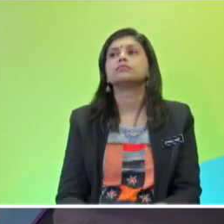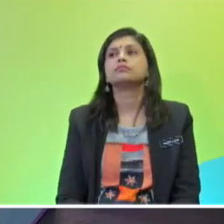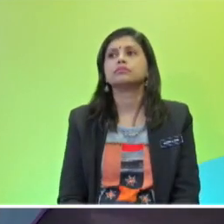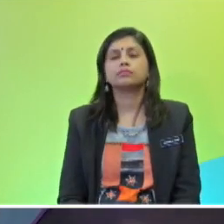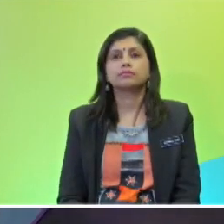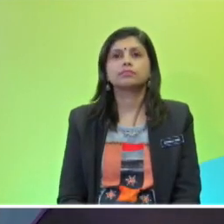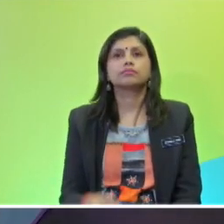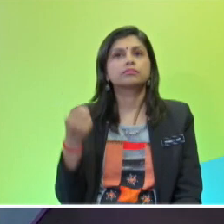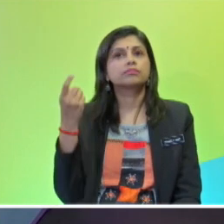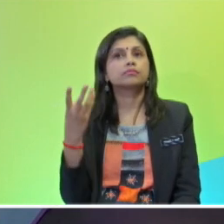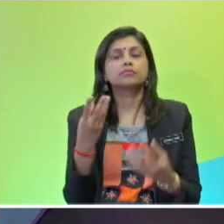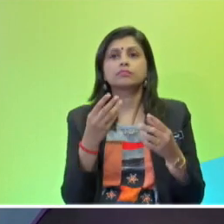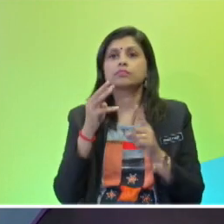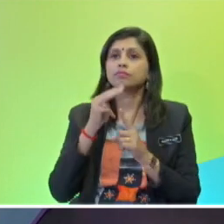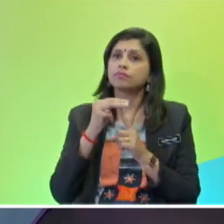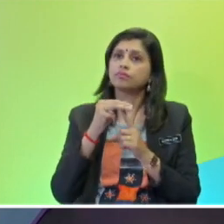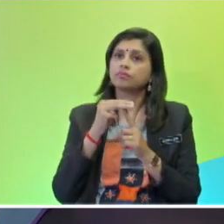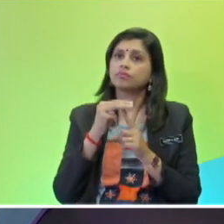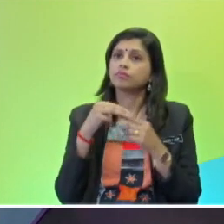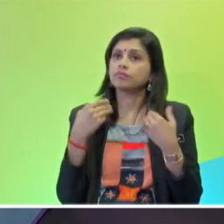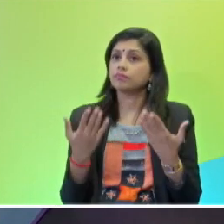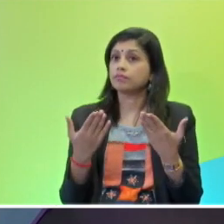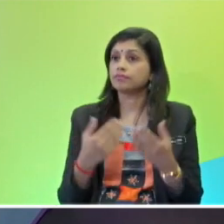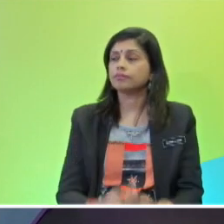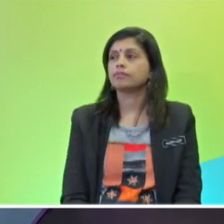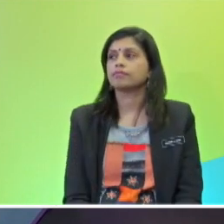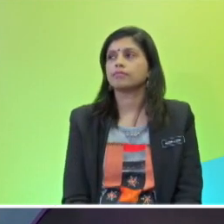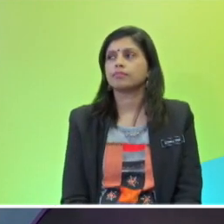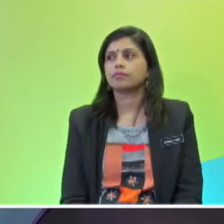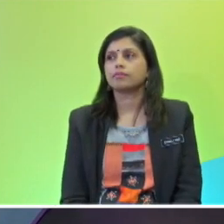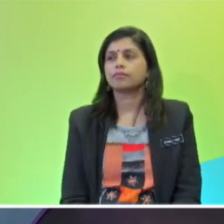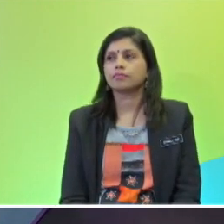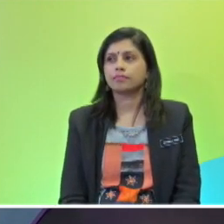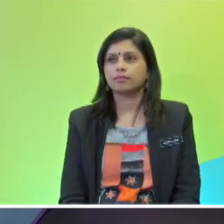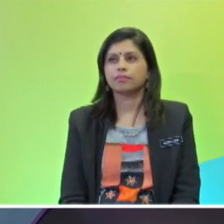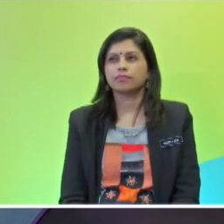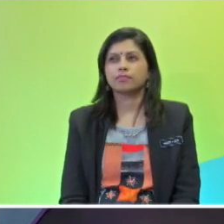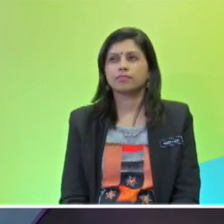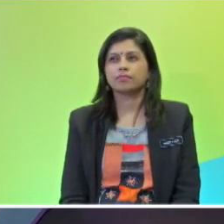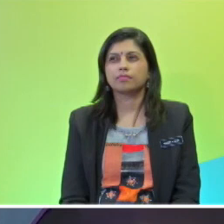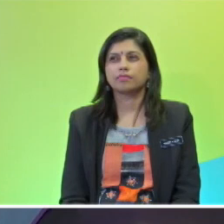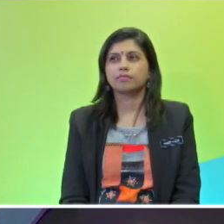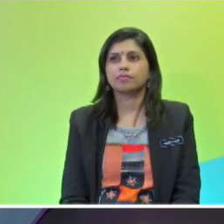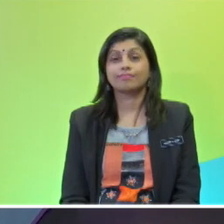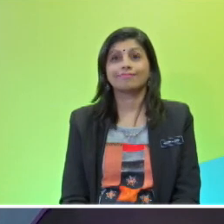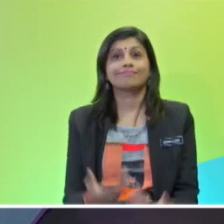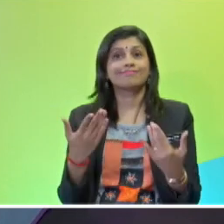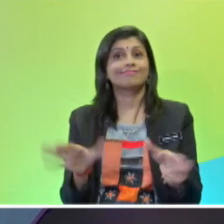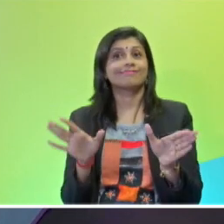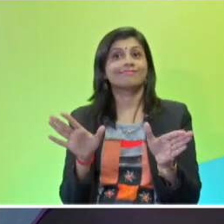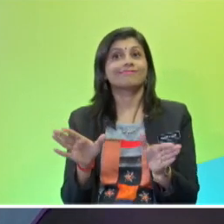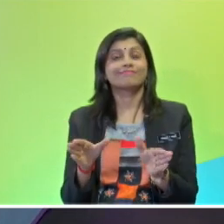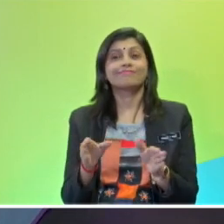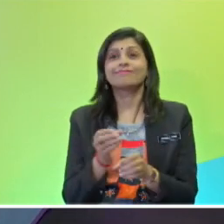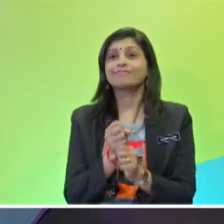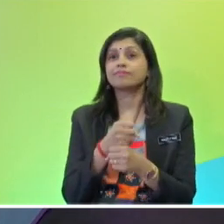this? Actually, I forgot to bring a gift for you. Okay. So let's, after this, we go for a coffee treat. Okay? Alright, yay, a coffee